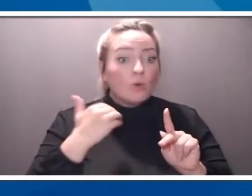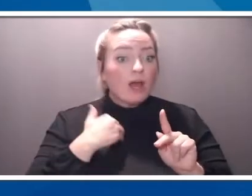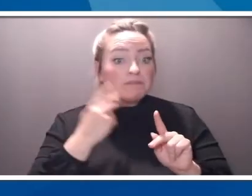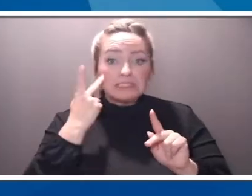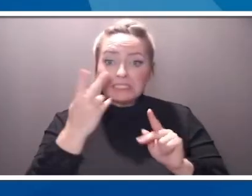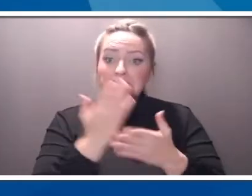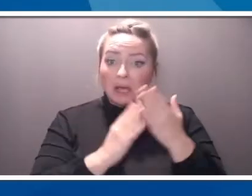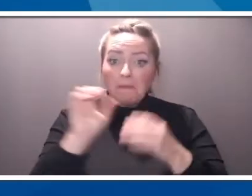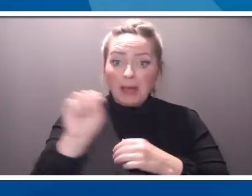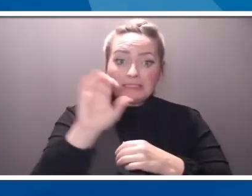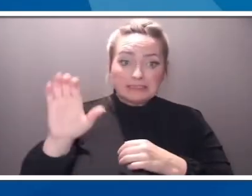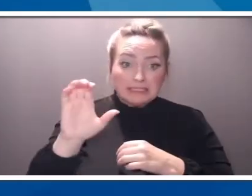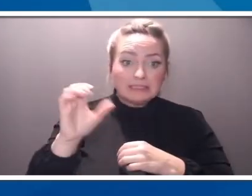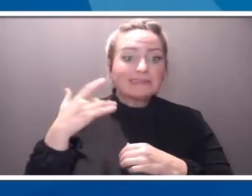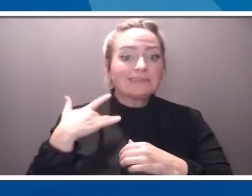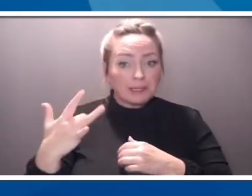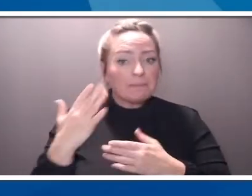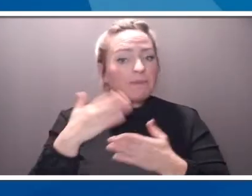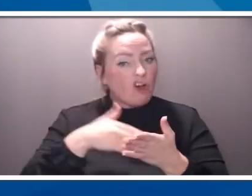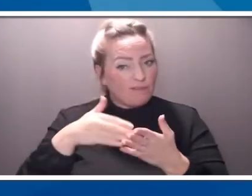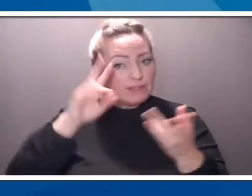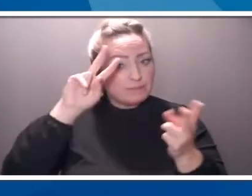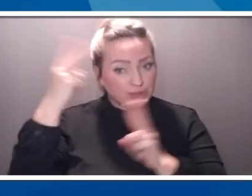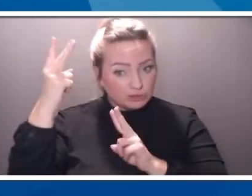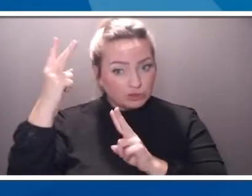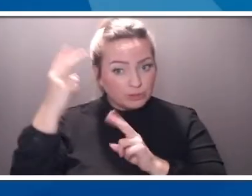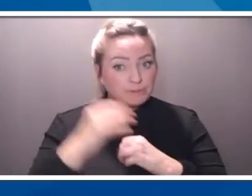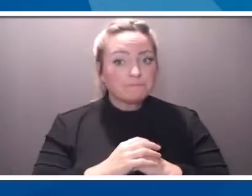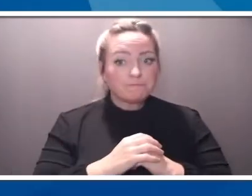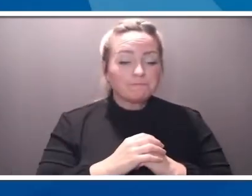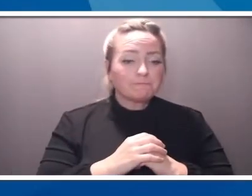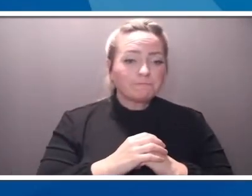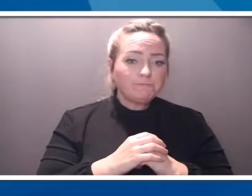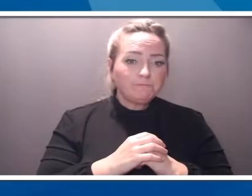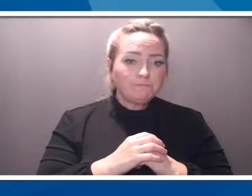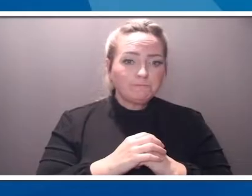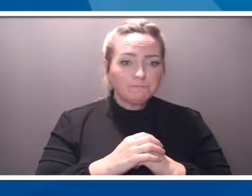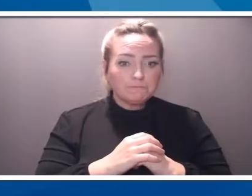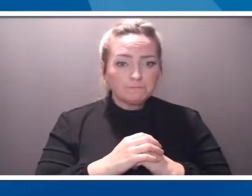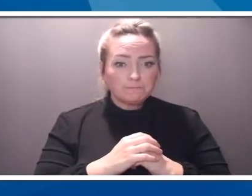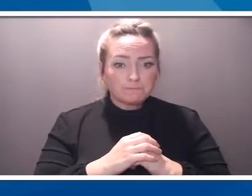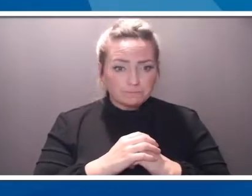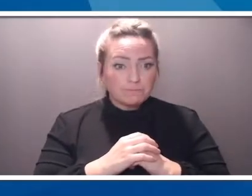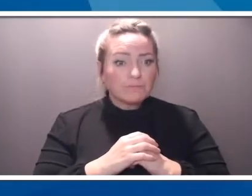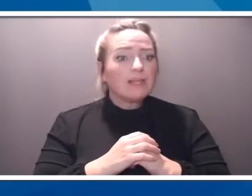So we had a look at some SCs that are often misinterpreted.